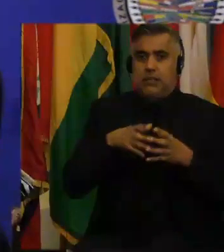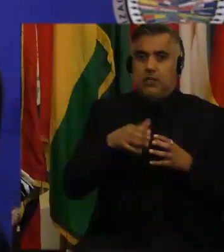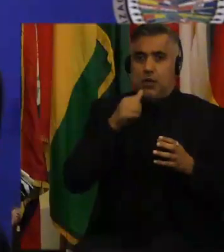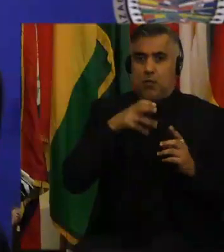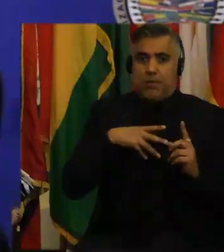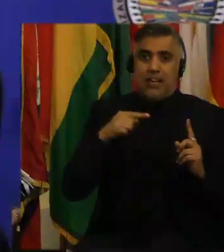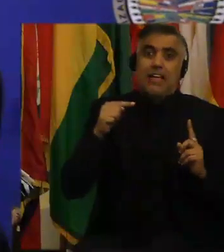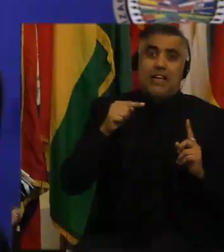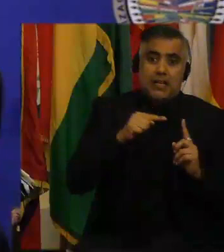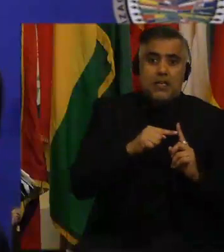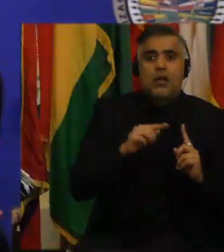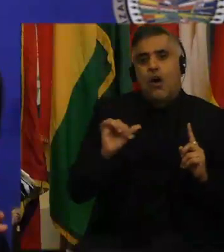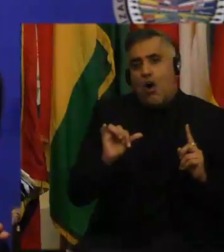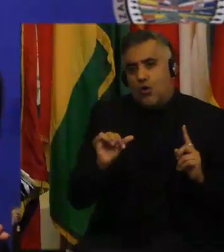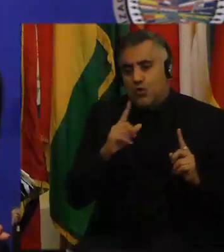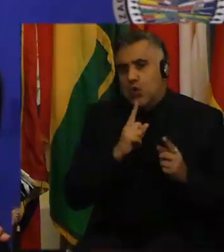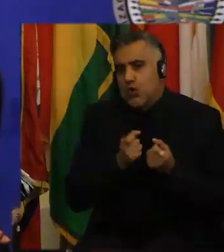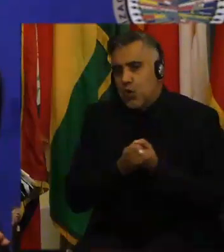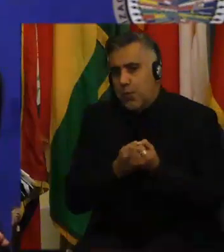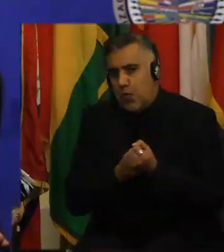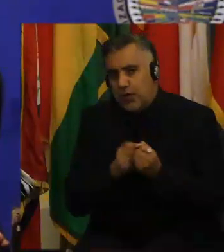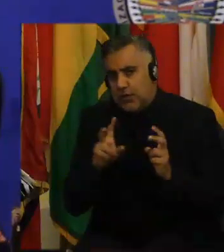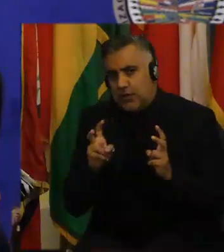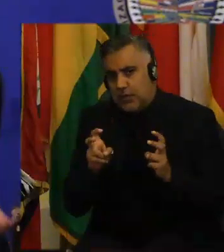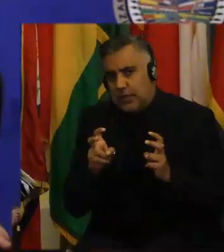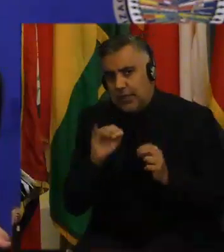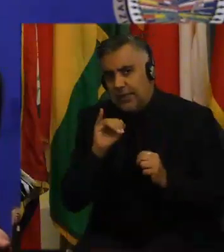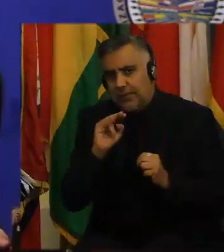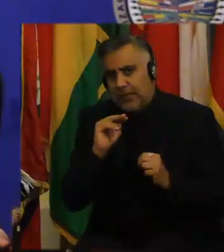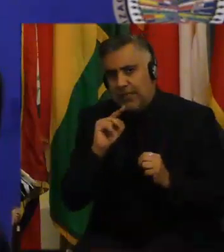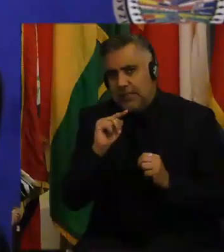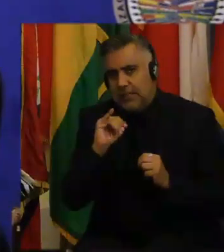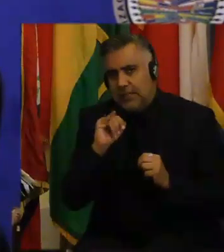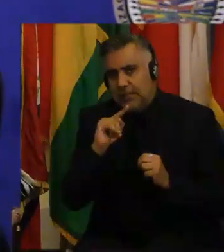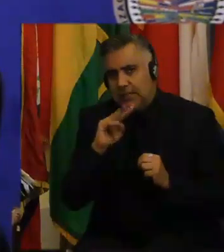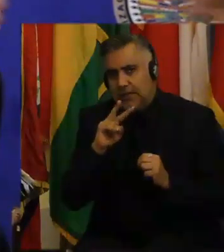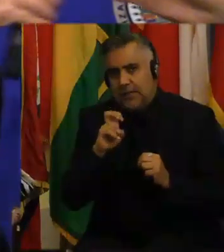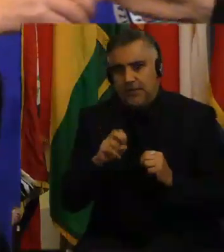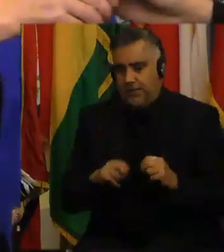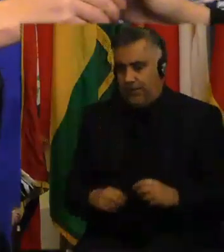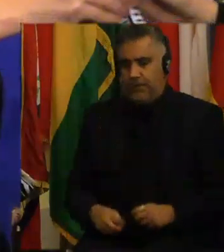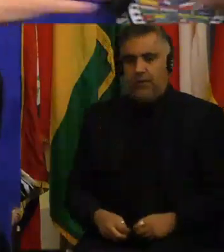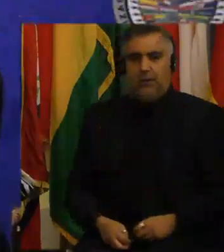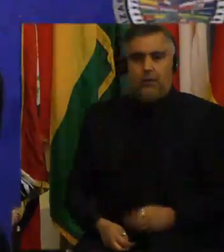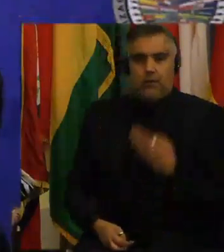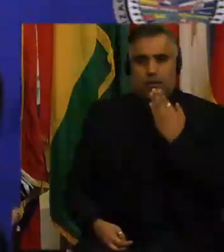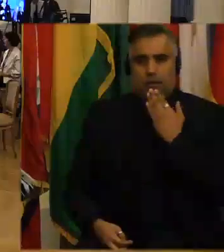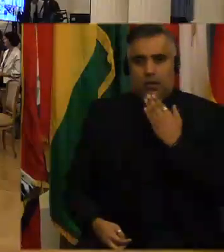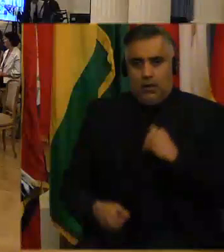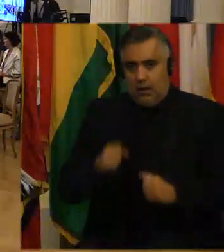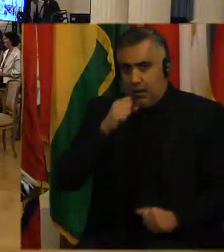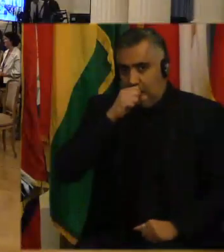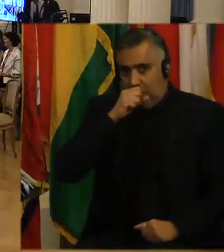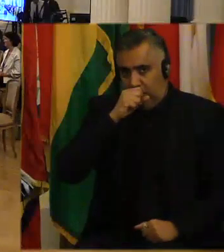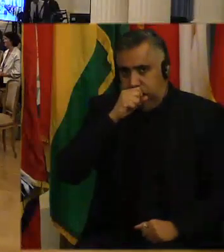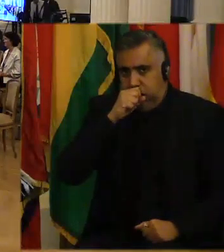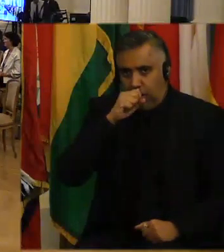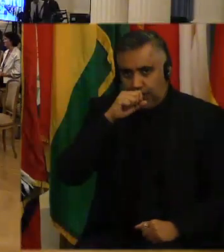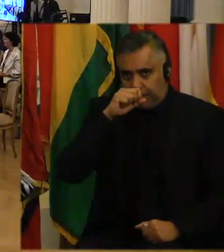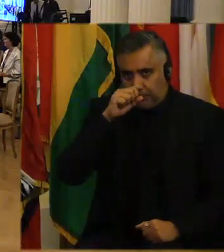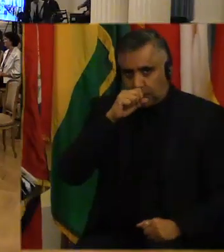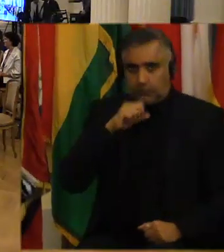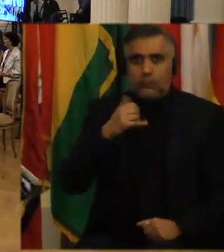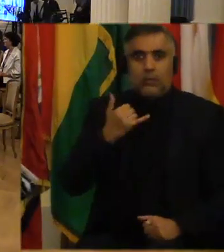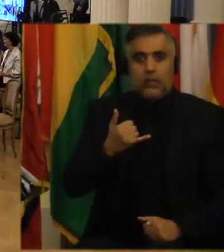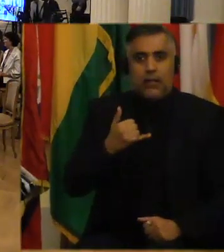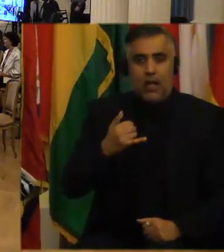he also, in principle, supported this initiative. Thank you. Thank you very much, Dubravka.